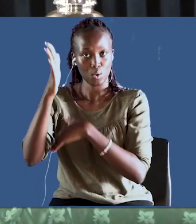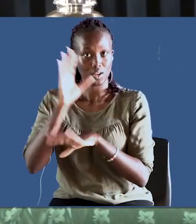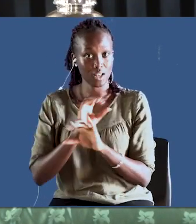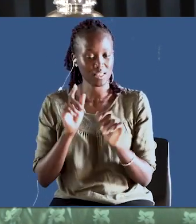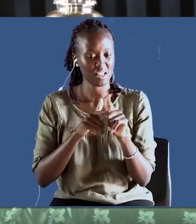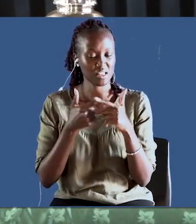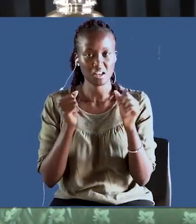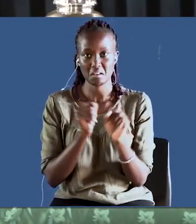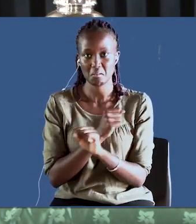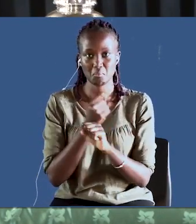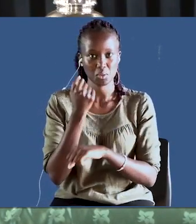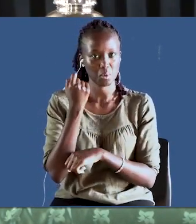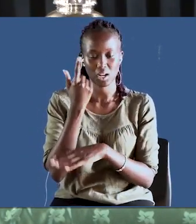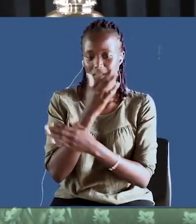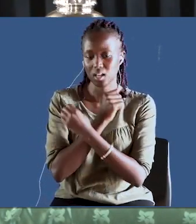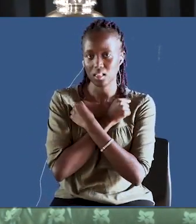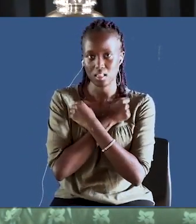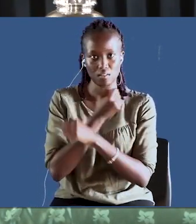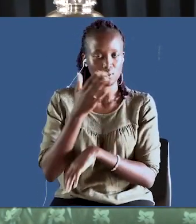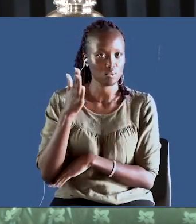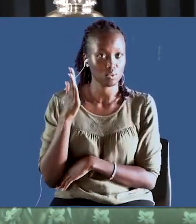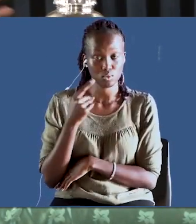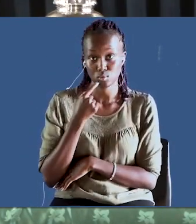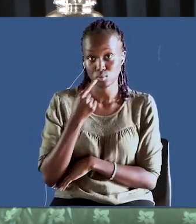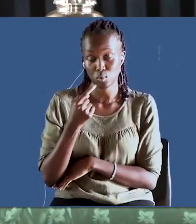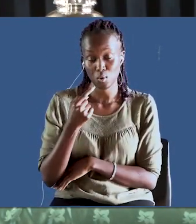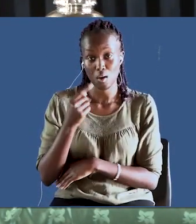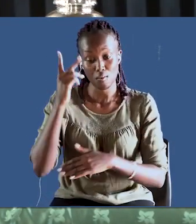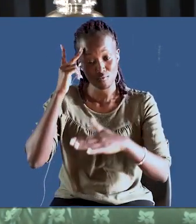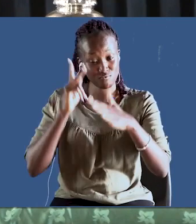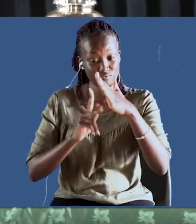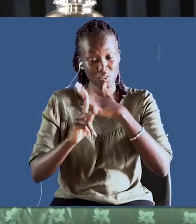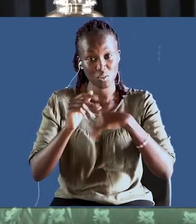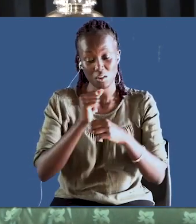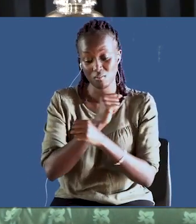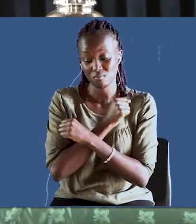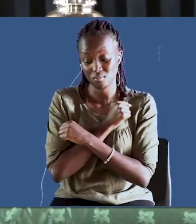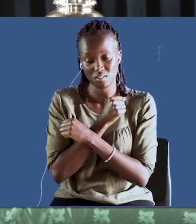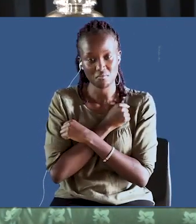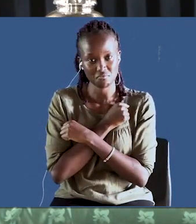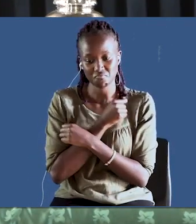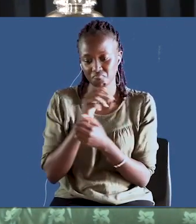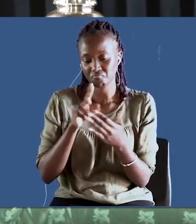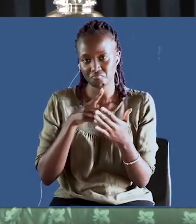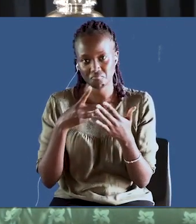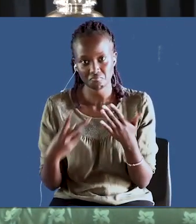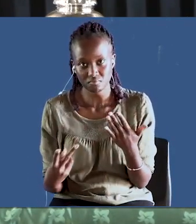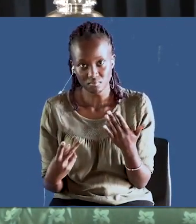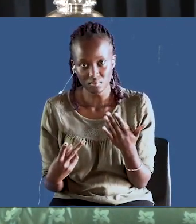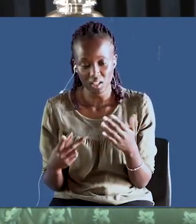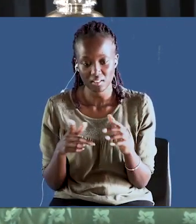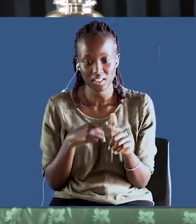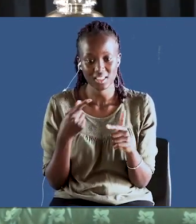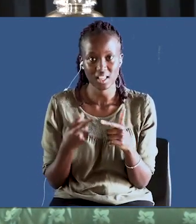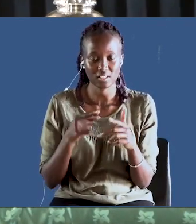cannot understand his love. So the vision of his love completely falls through the cracks. And what we do is that we end